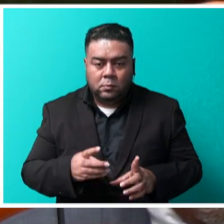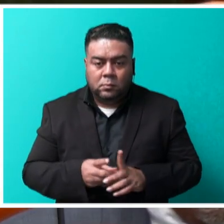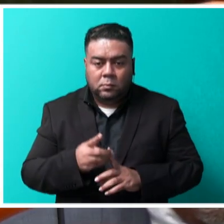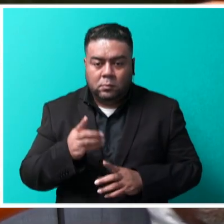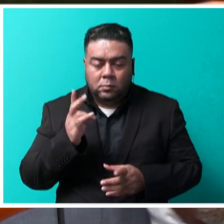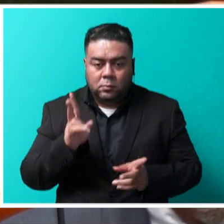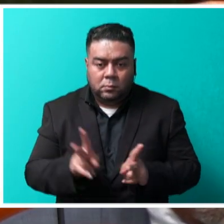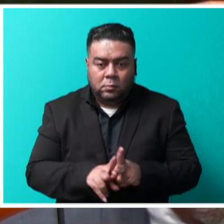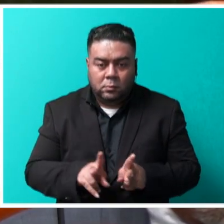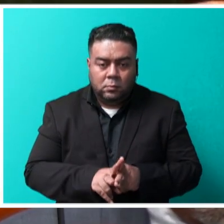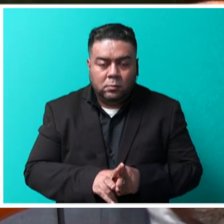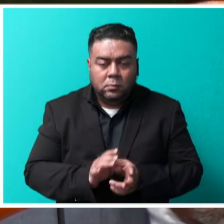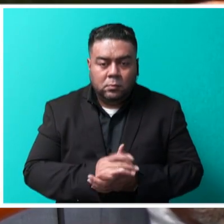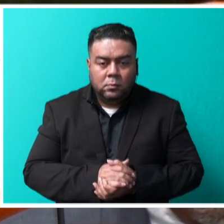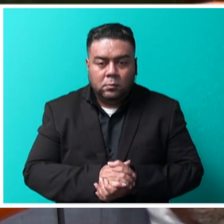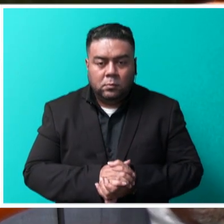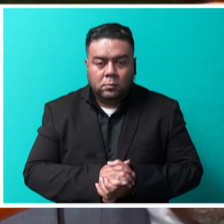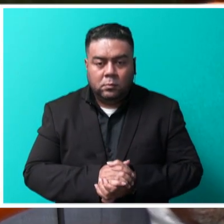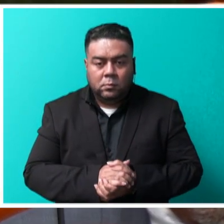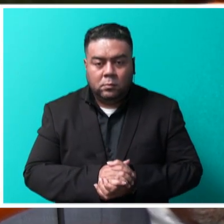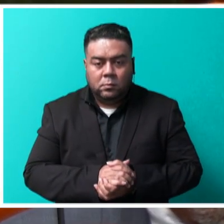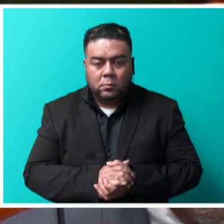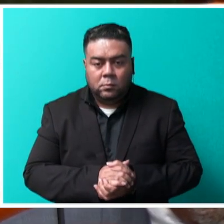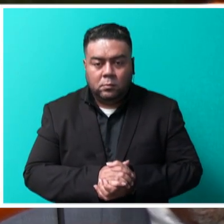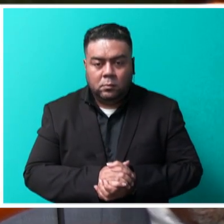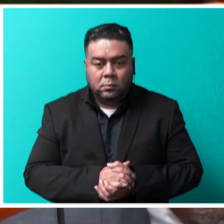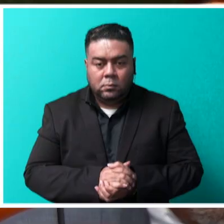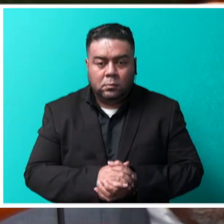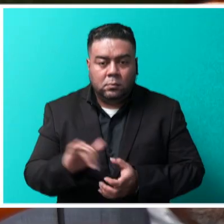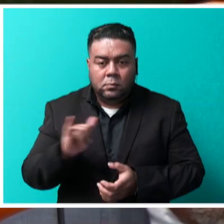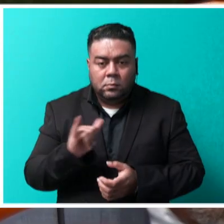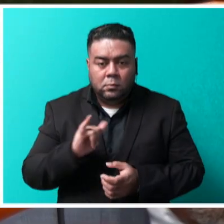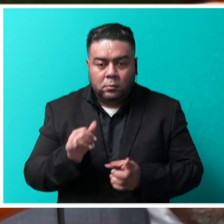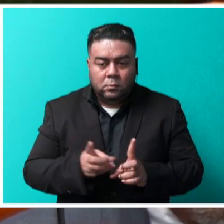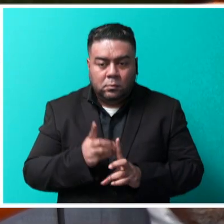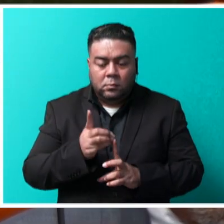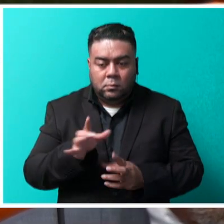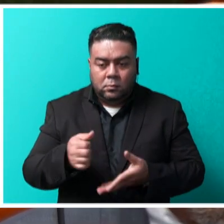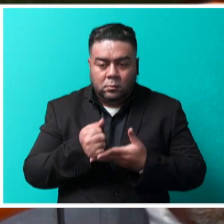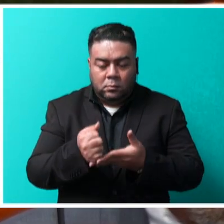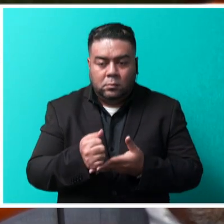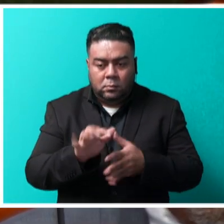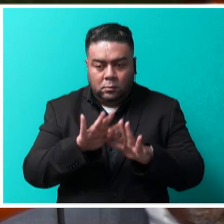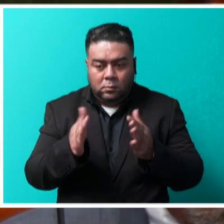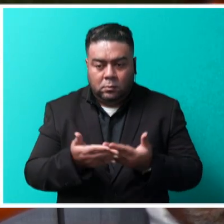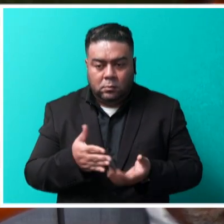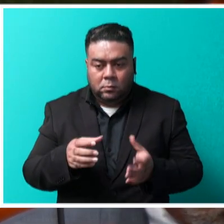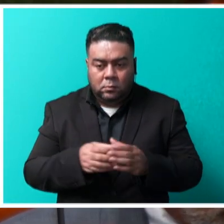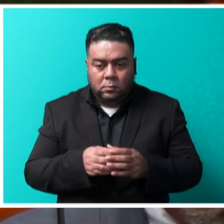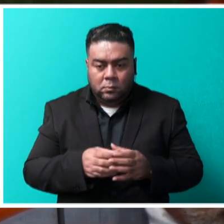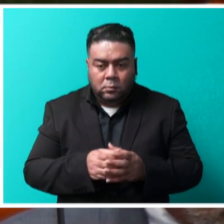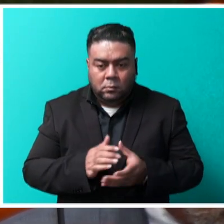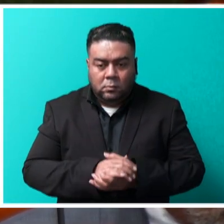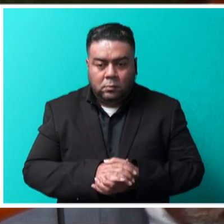we are implementing the Fiji's Adaptive Social Protection Strategy, which was developed with the support from the World Bank. The national strategy